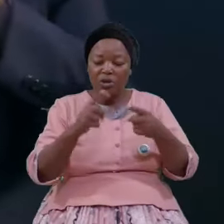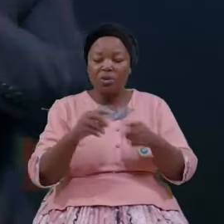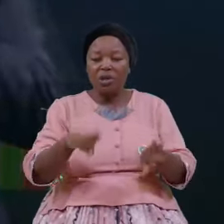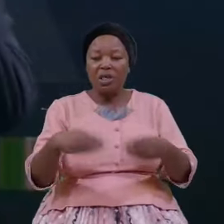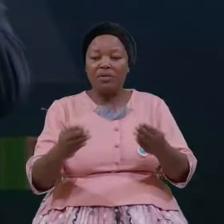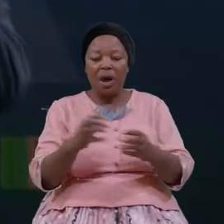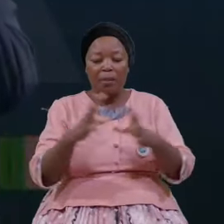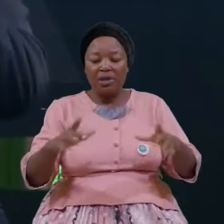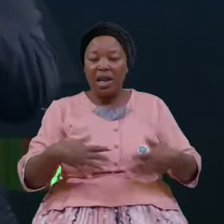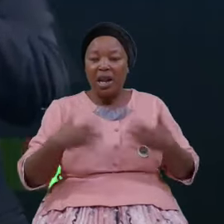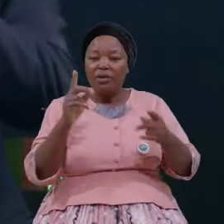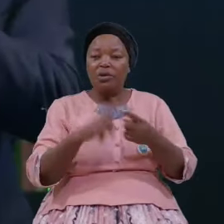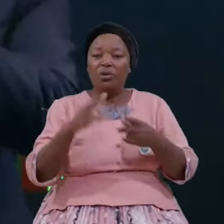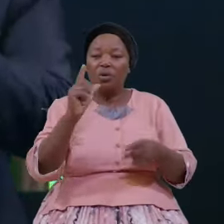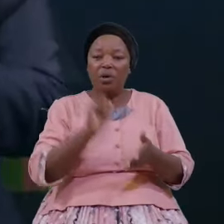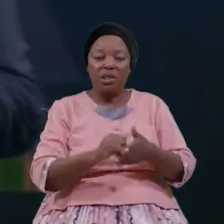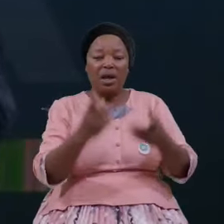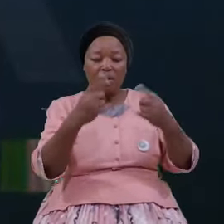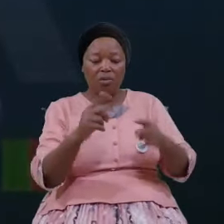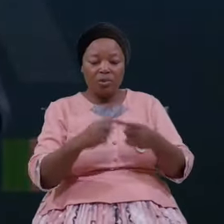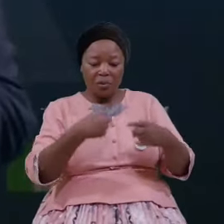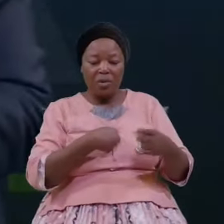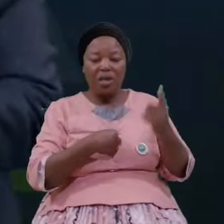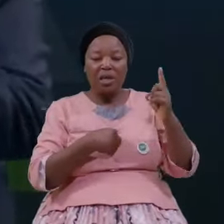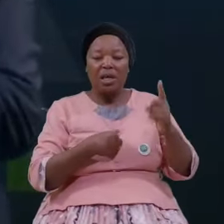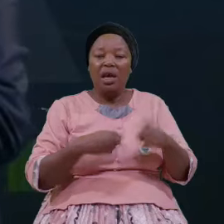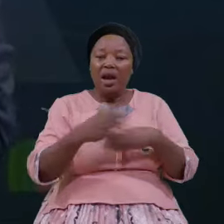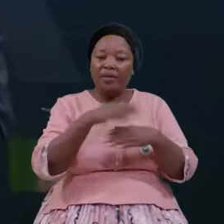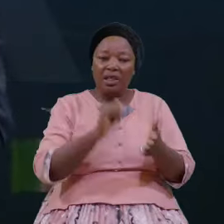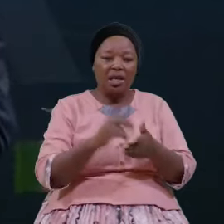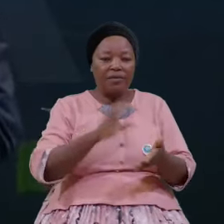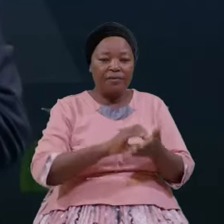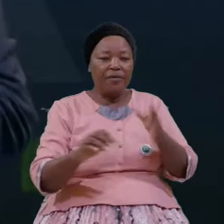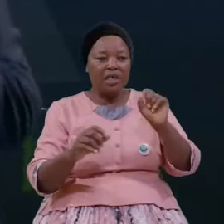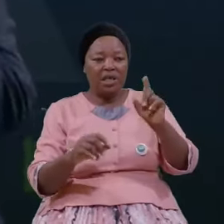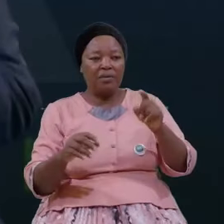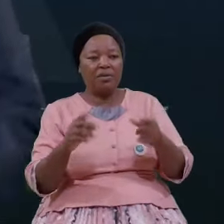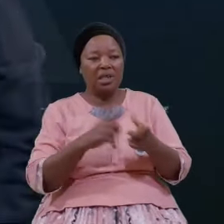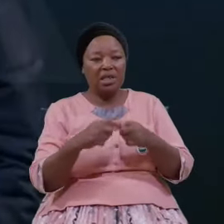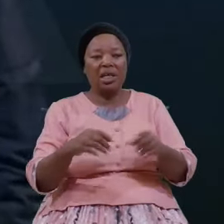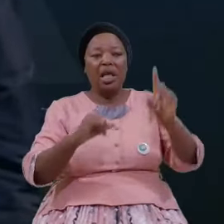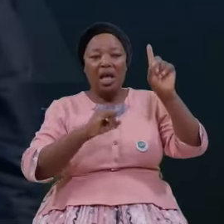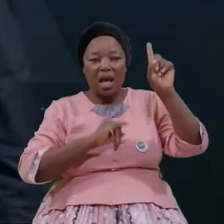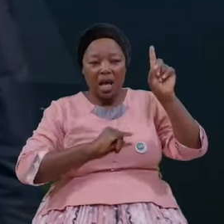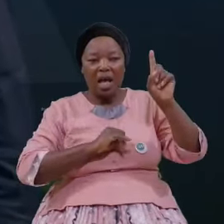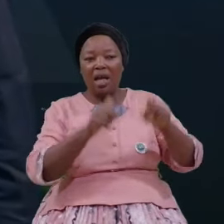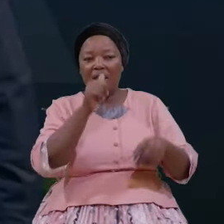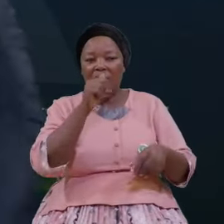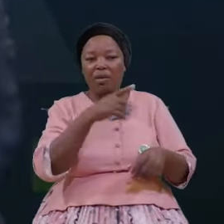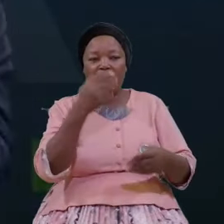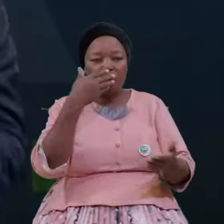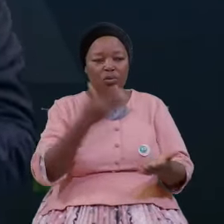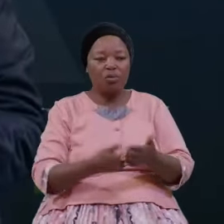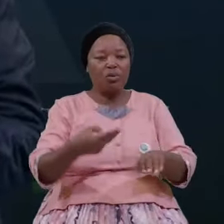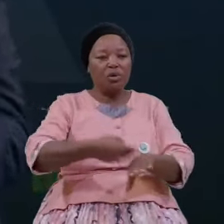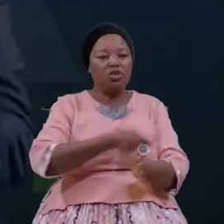again. After that, in verse 11, it says, I am the good shepherd.